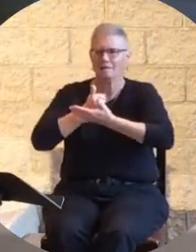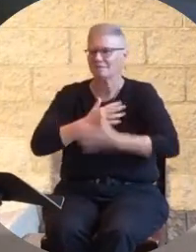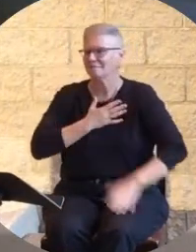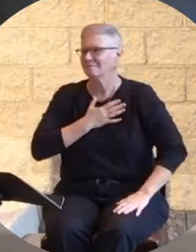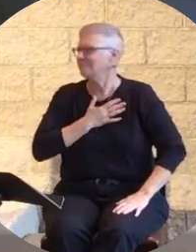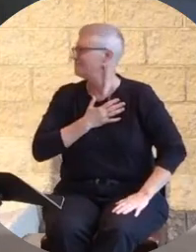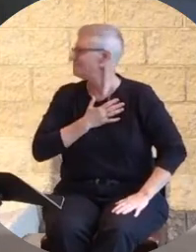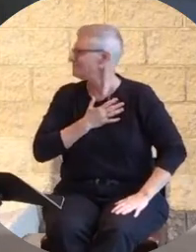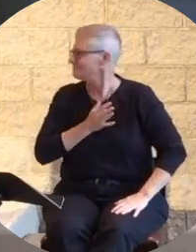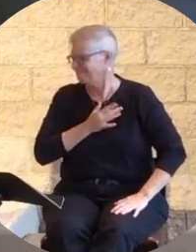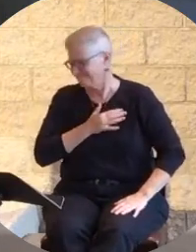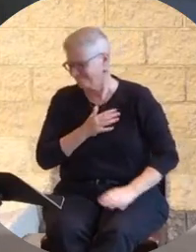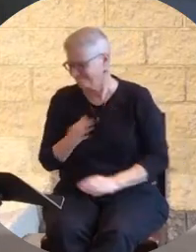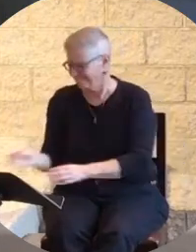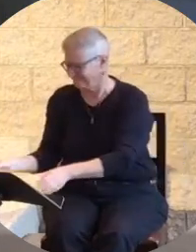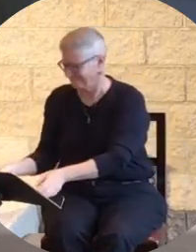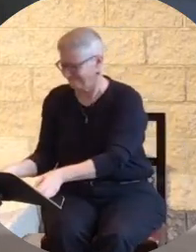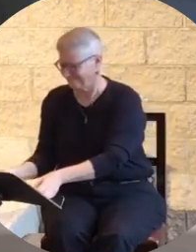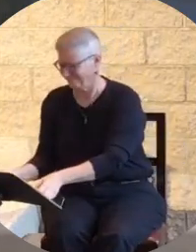Amen. Oh. Amen.